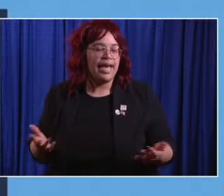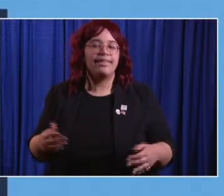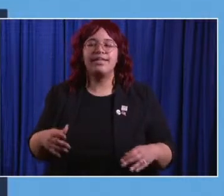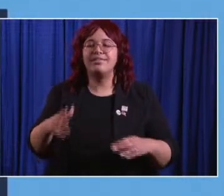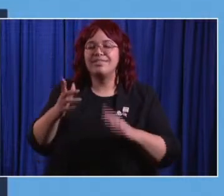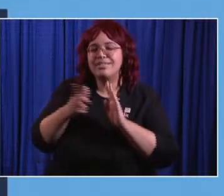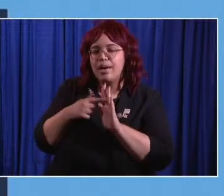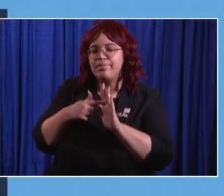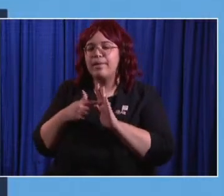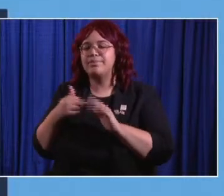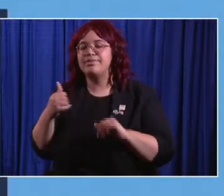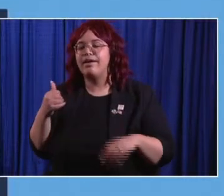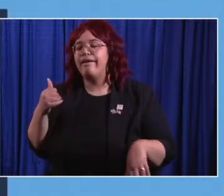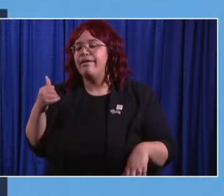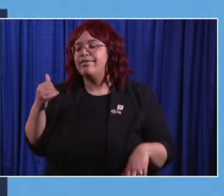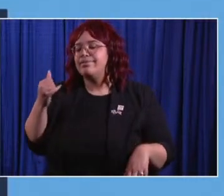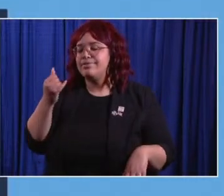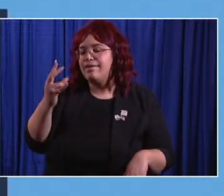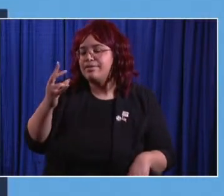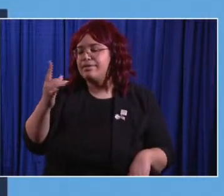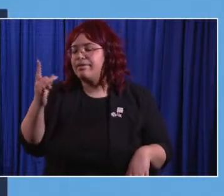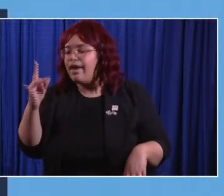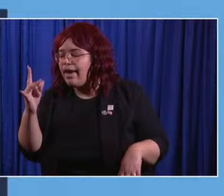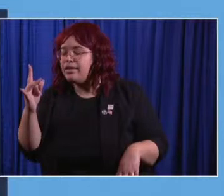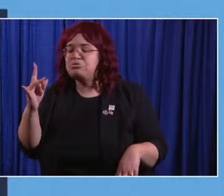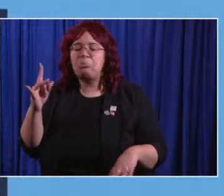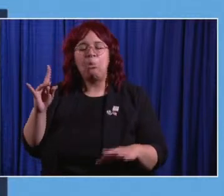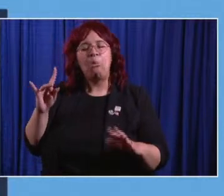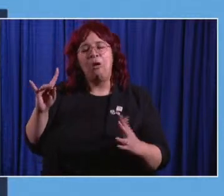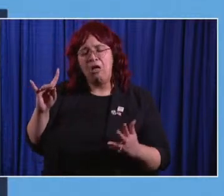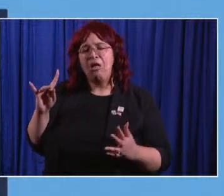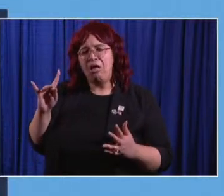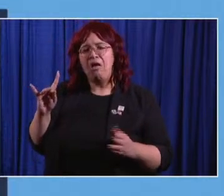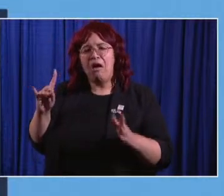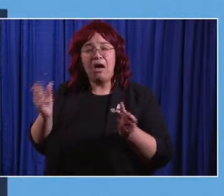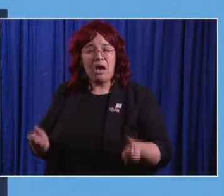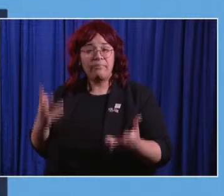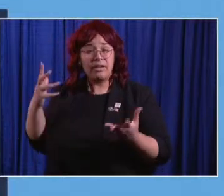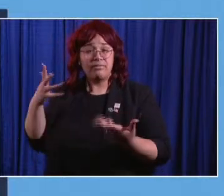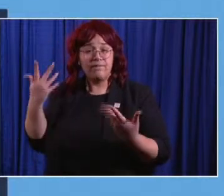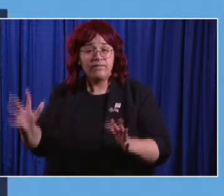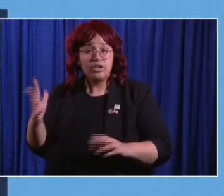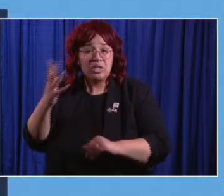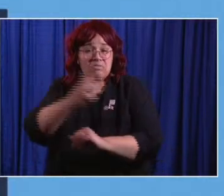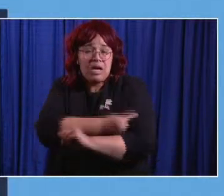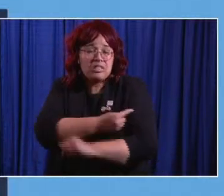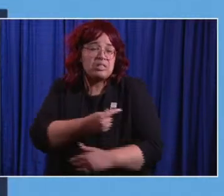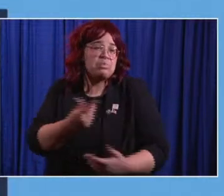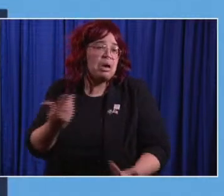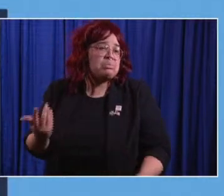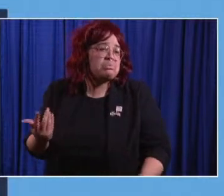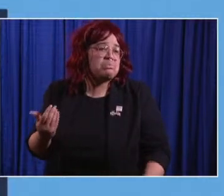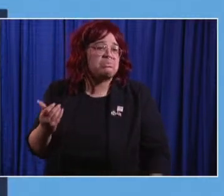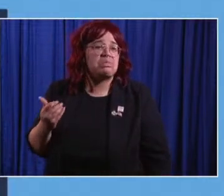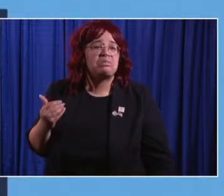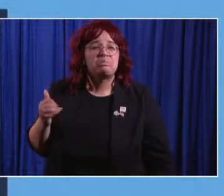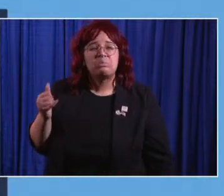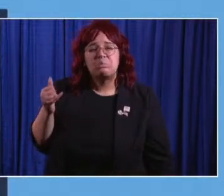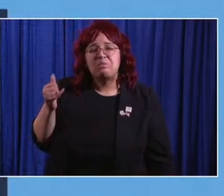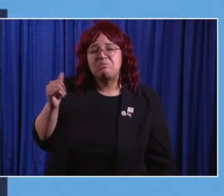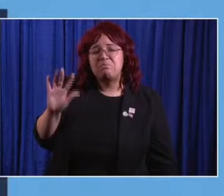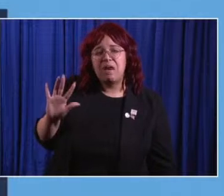Those are not bad numbers. Those are around 25%. Those are about a quarter. So not horrible numbers, but so